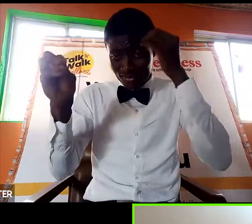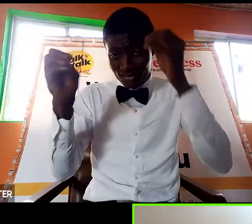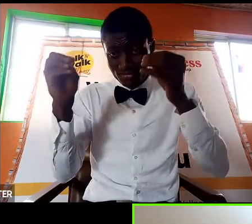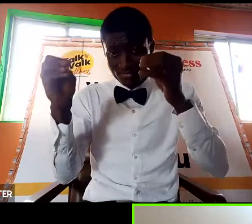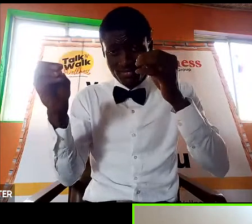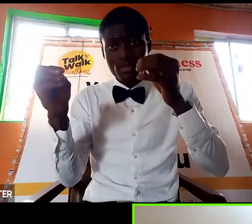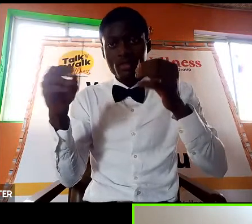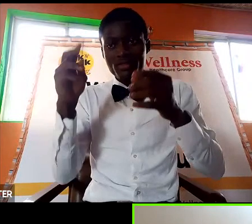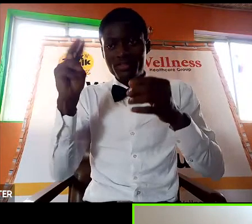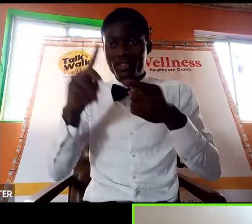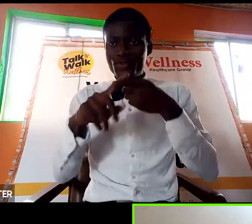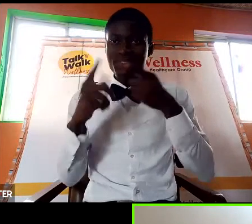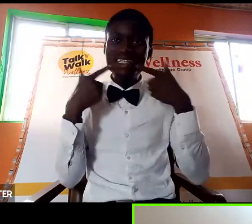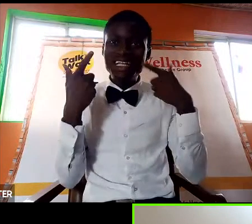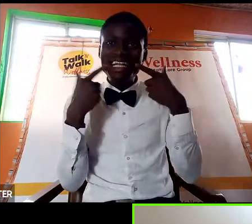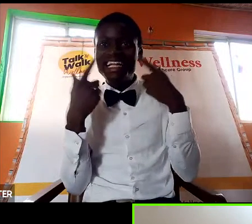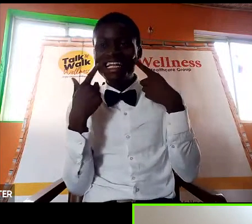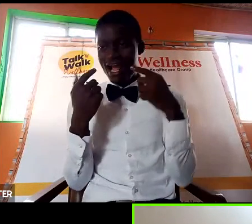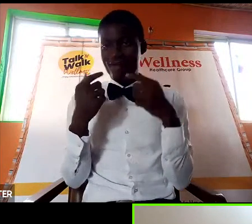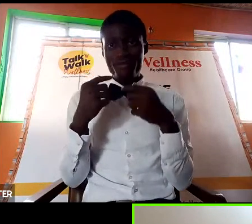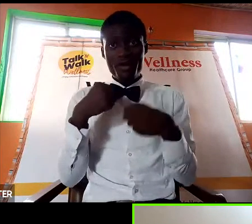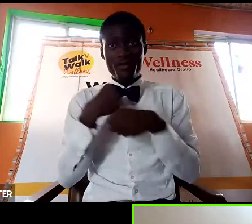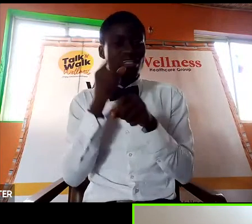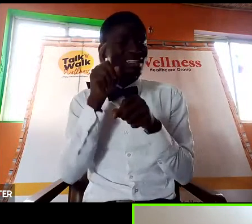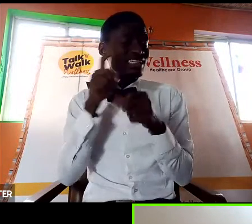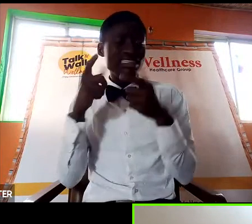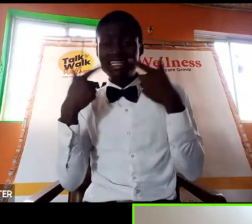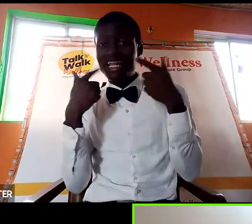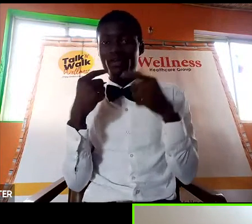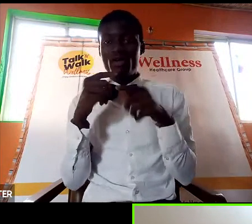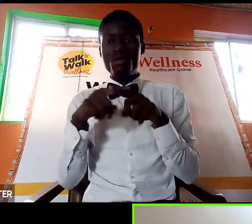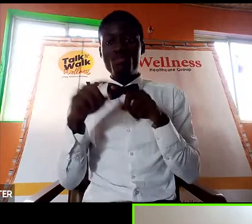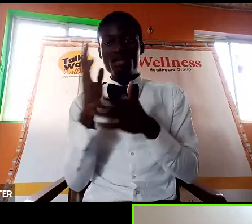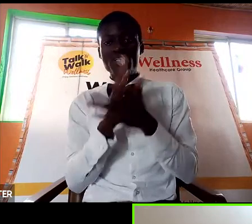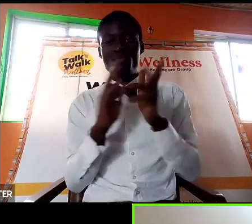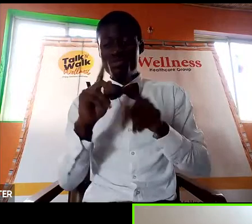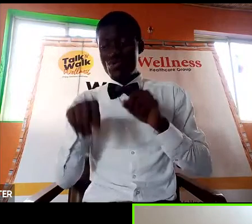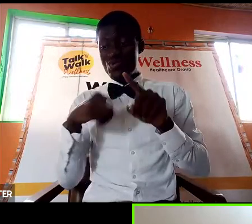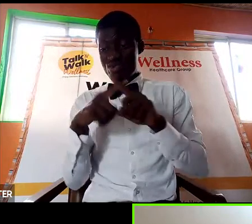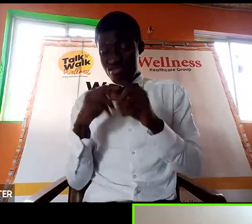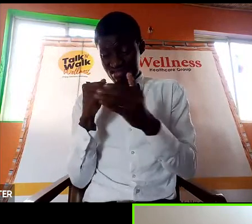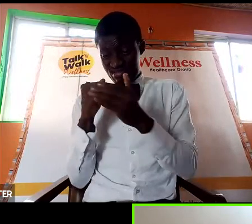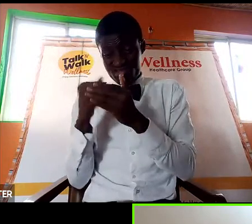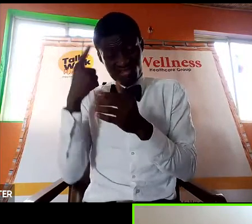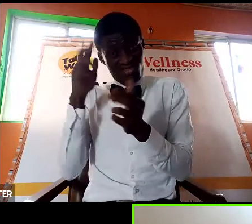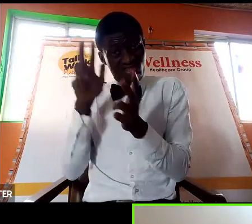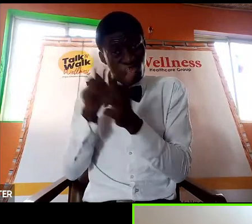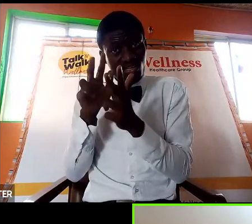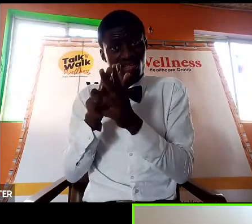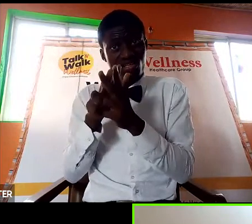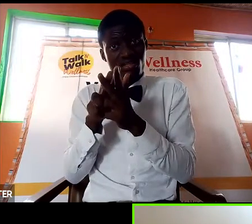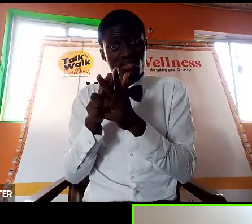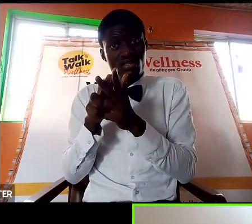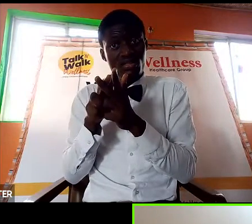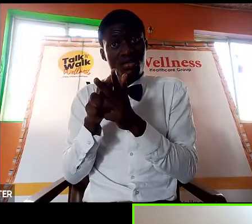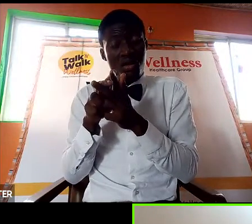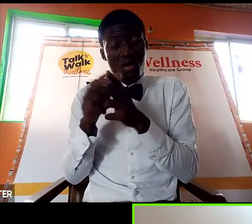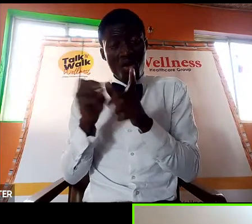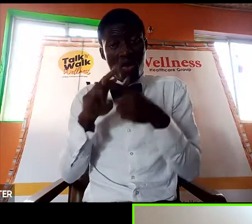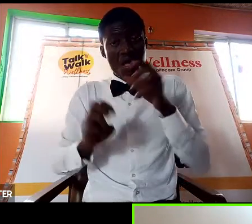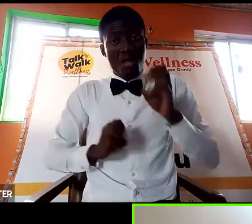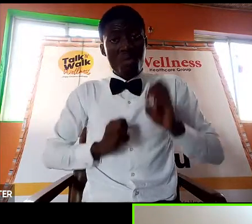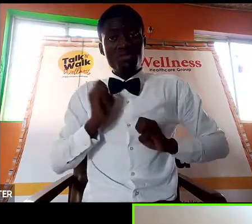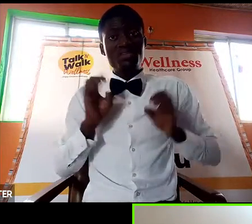That friendship must be there. So for a lot of people, when there is no intimacy and emotional connection, sex, because a lot of people equate intimacy